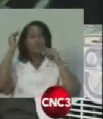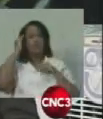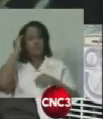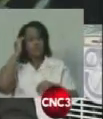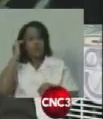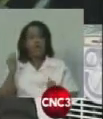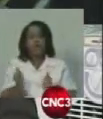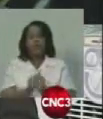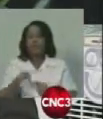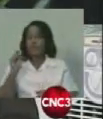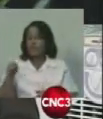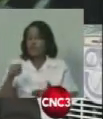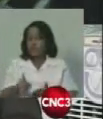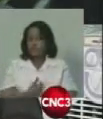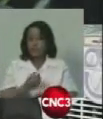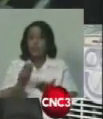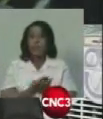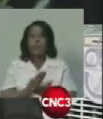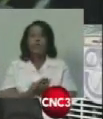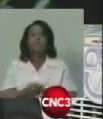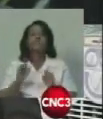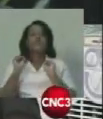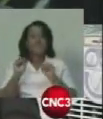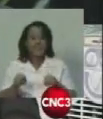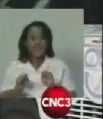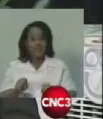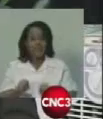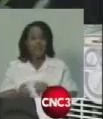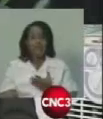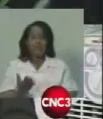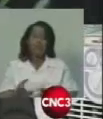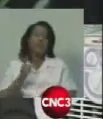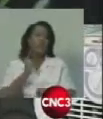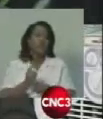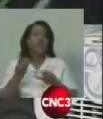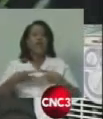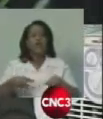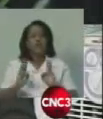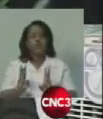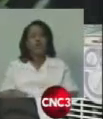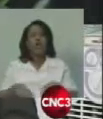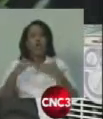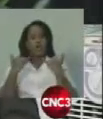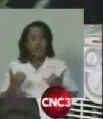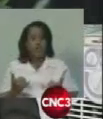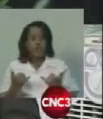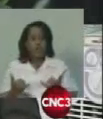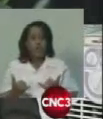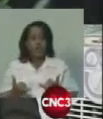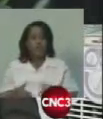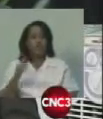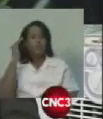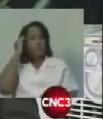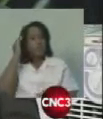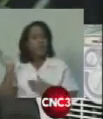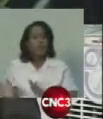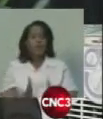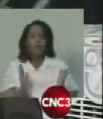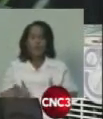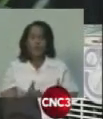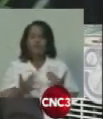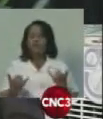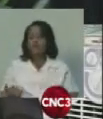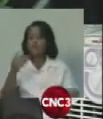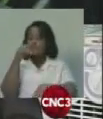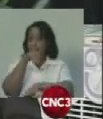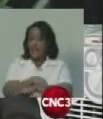the government hopes that it would be in a position to do quite a lot more. And we're going to find out what are those plans tonight. We are going to